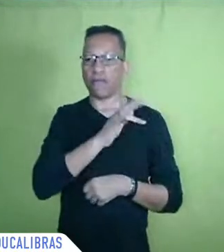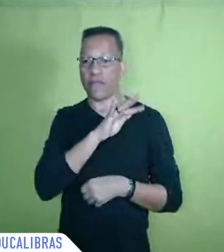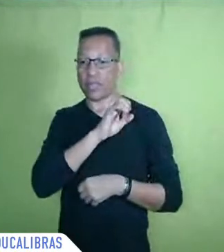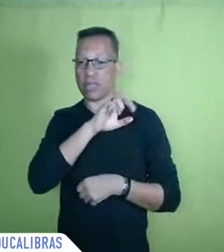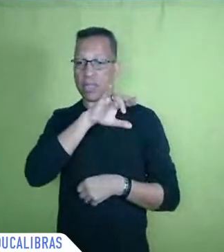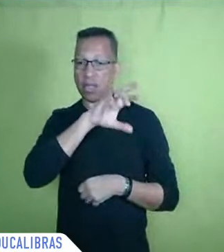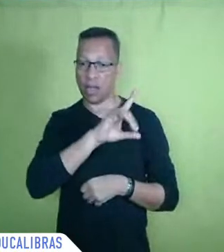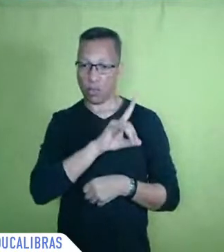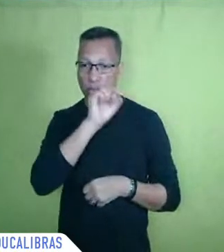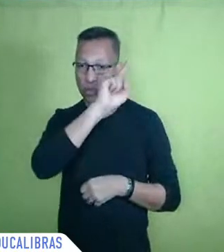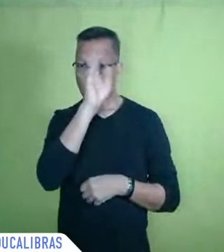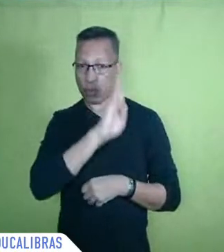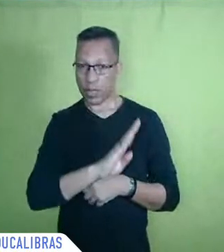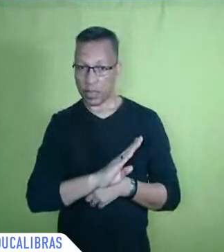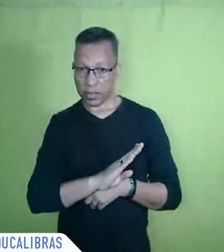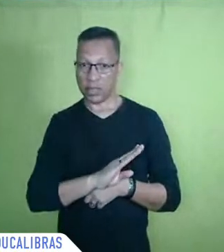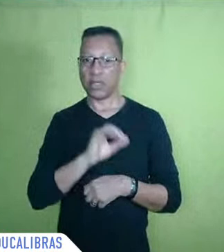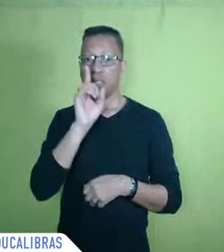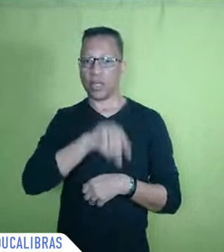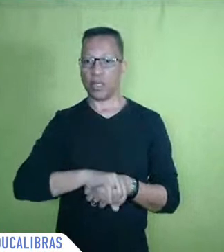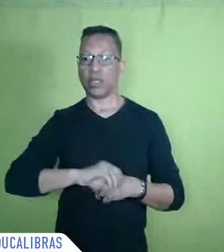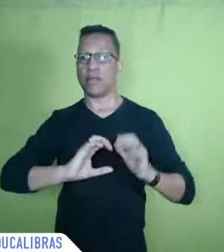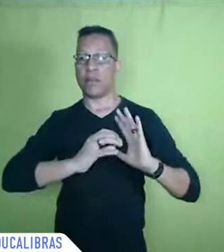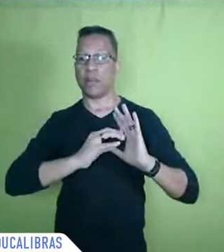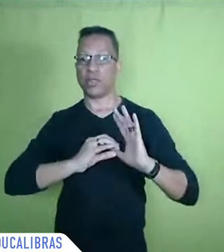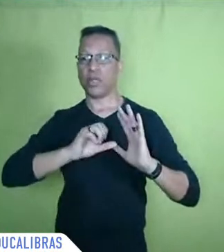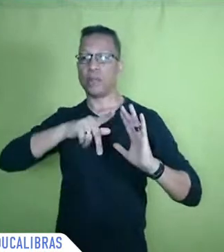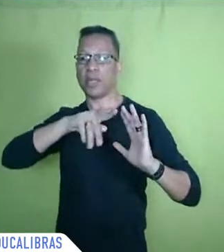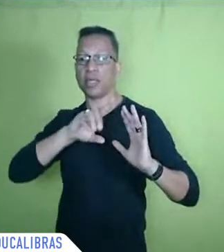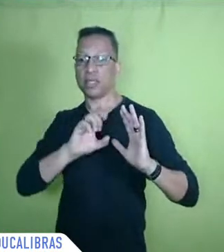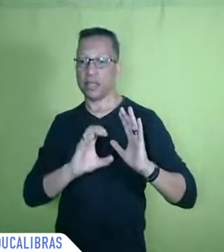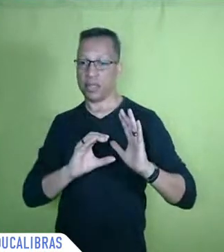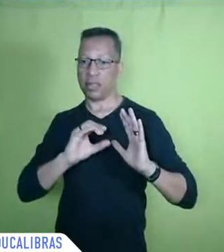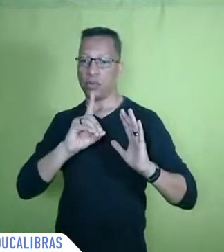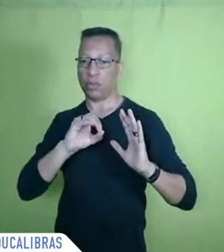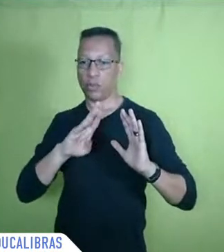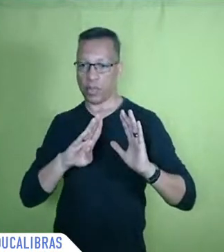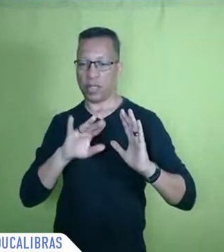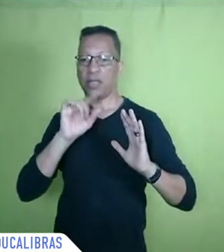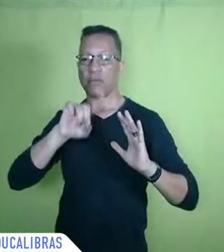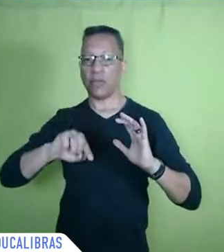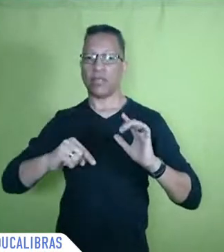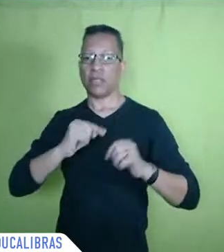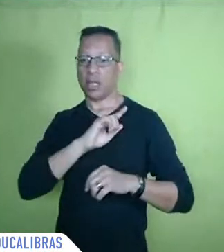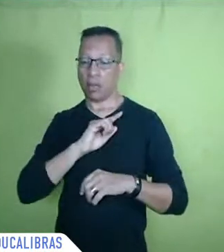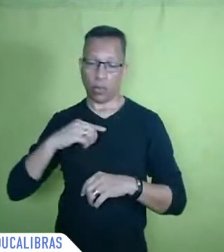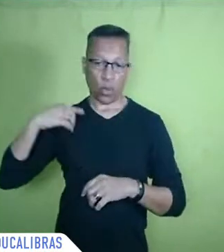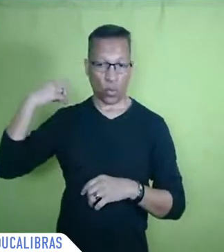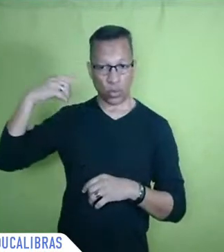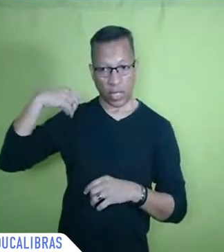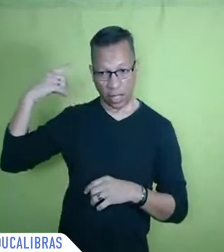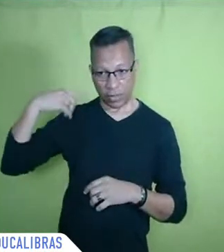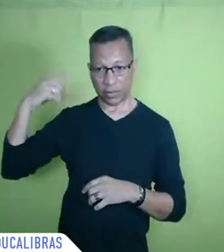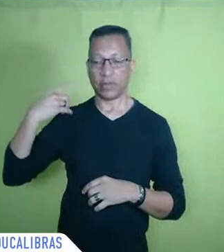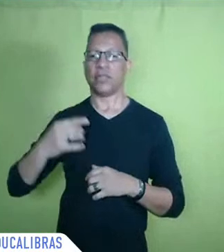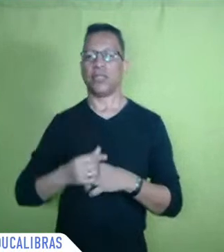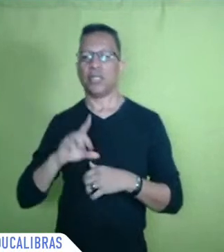political career, he was a federal judge for 12 years and chaired the Association of Federal Judges in Brazil.